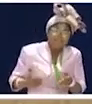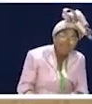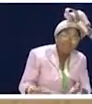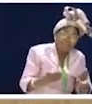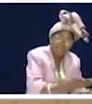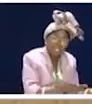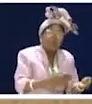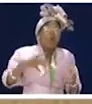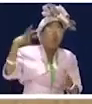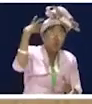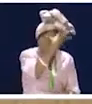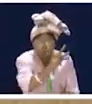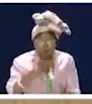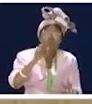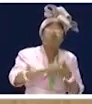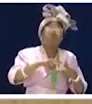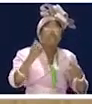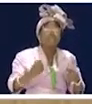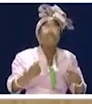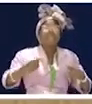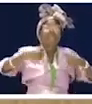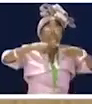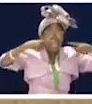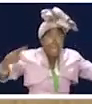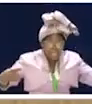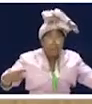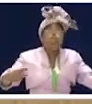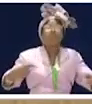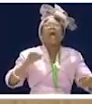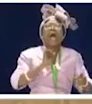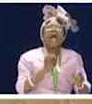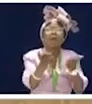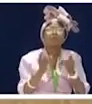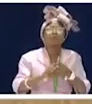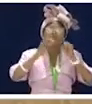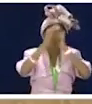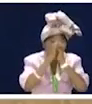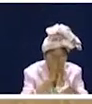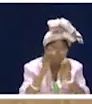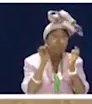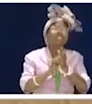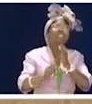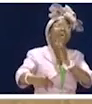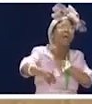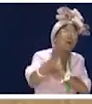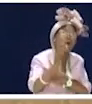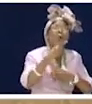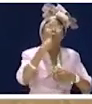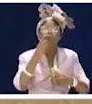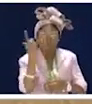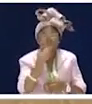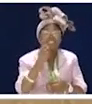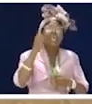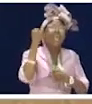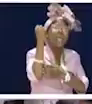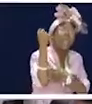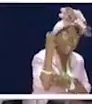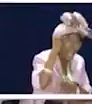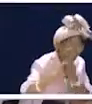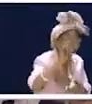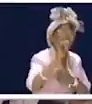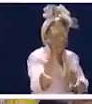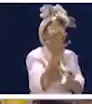which one they should choose. I want us to worship that God whose everlasting arms reaches into